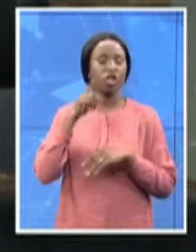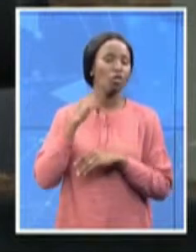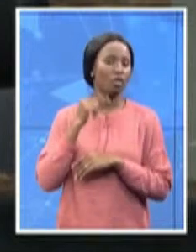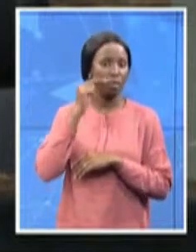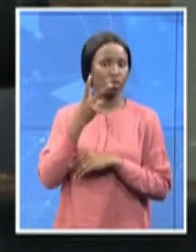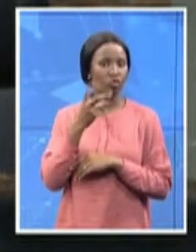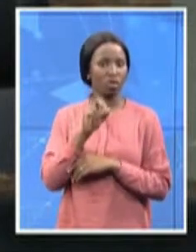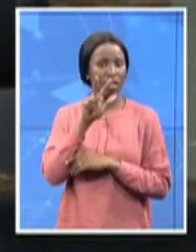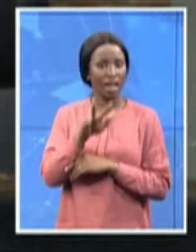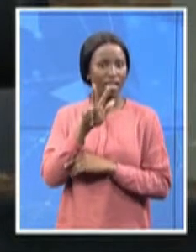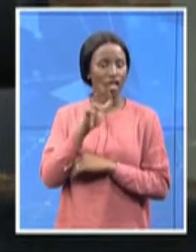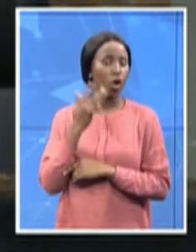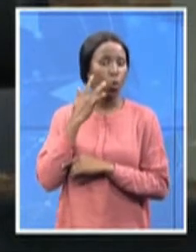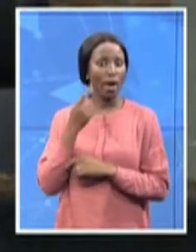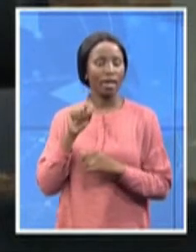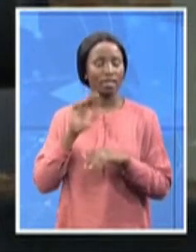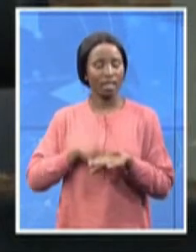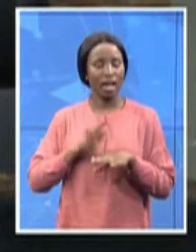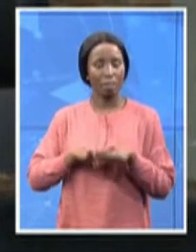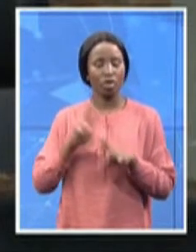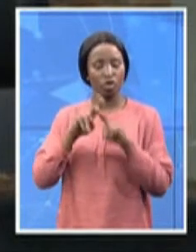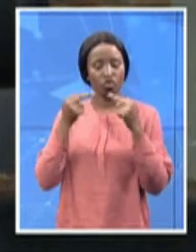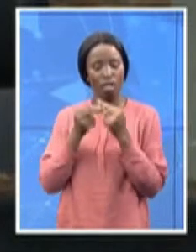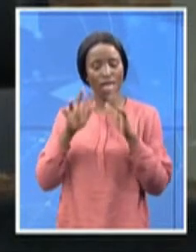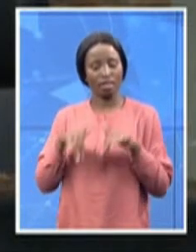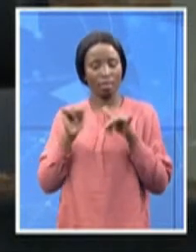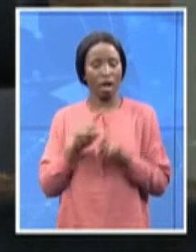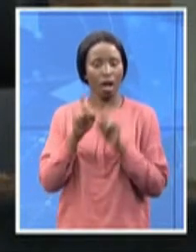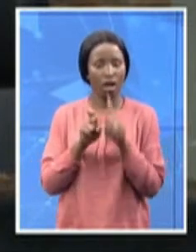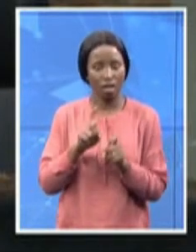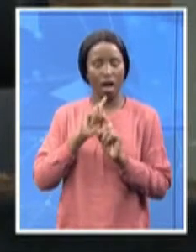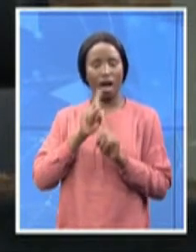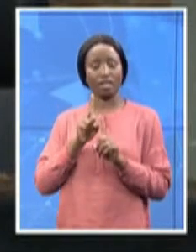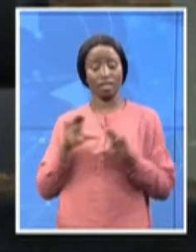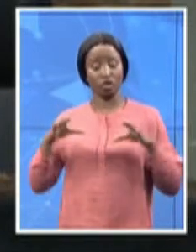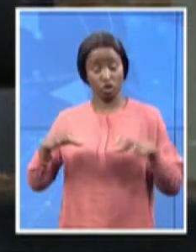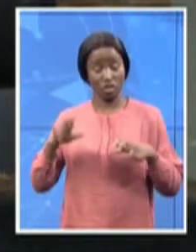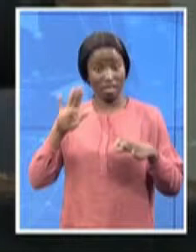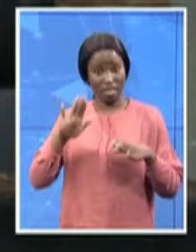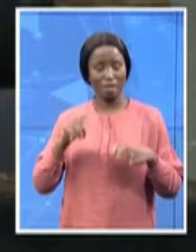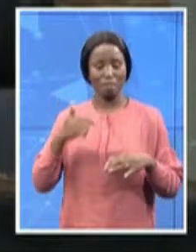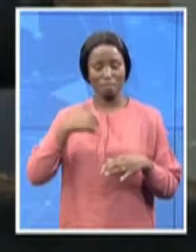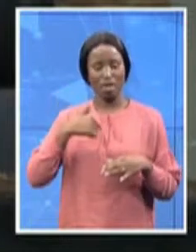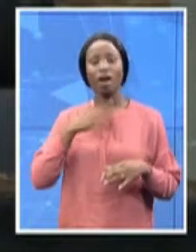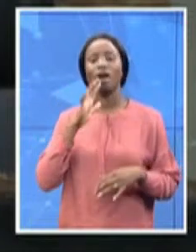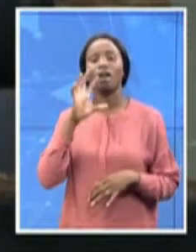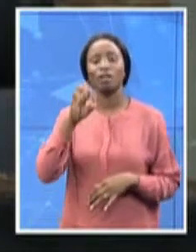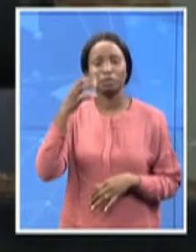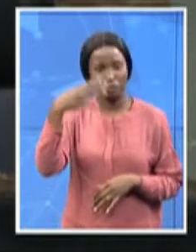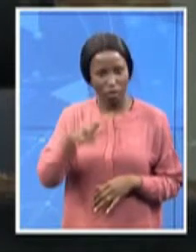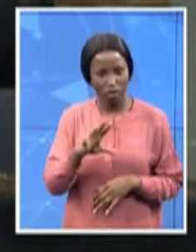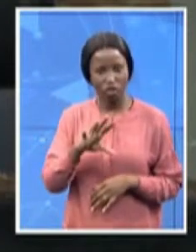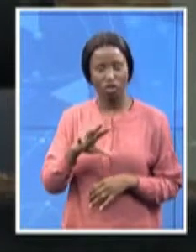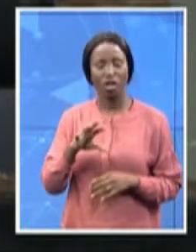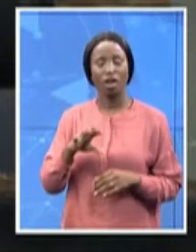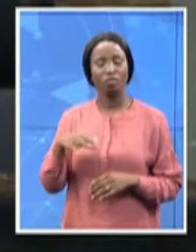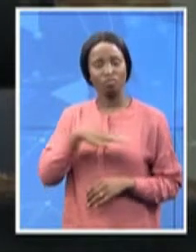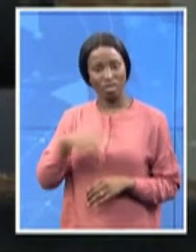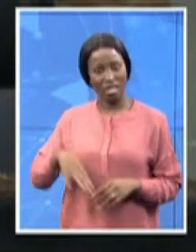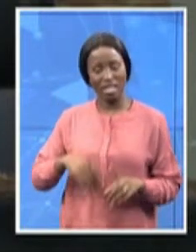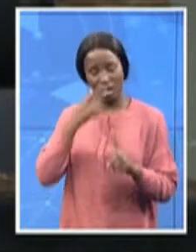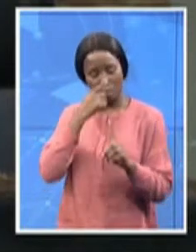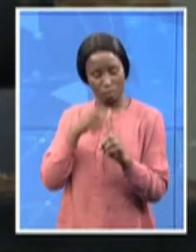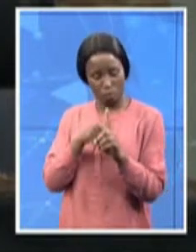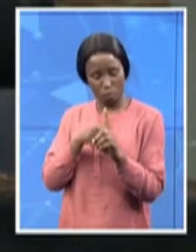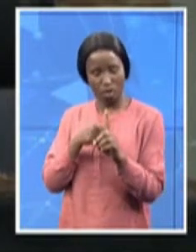Assembly, I presented President Ramaphosa with the documentary proof of the payment